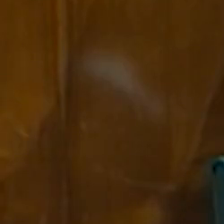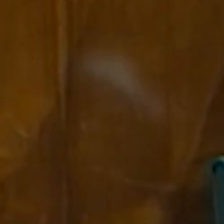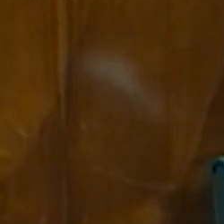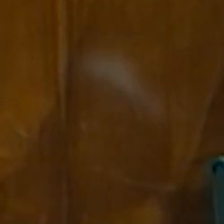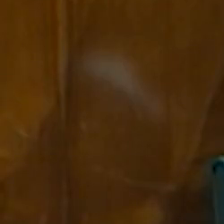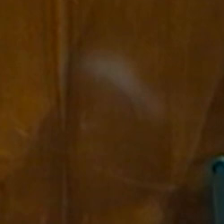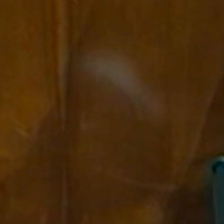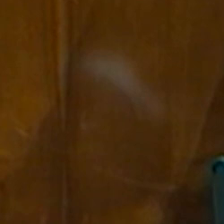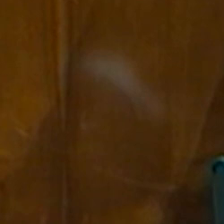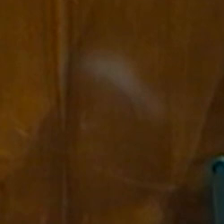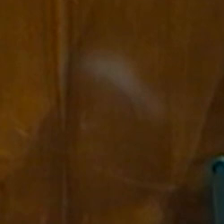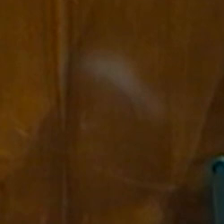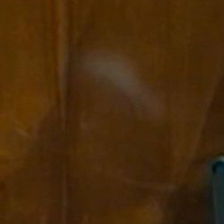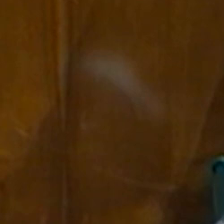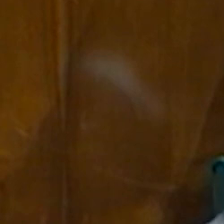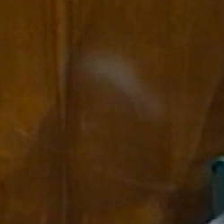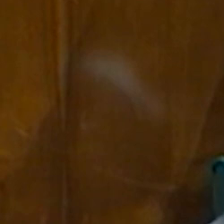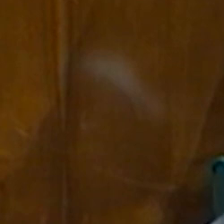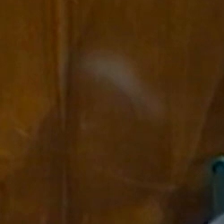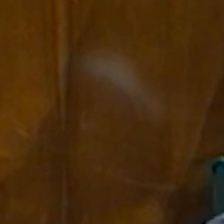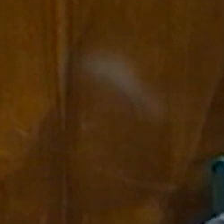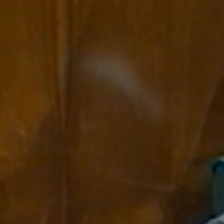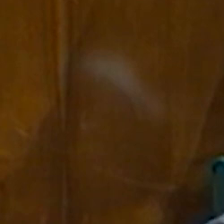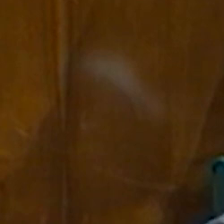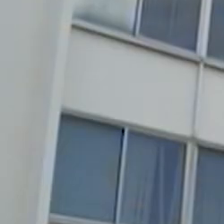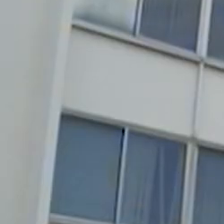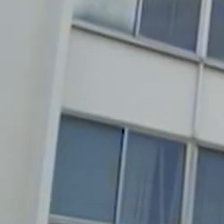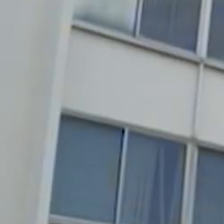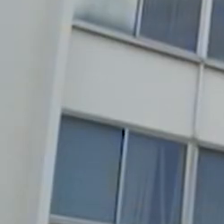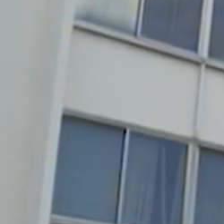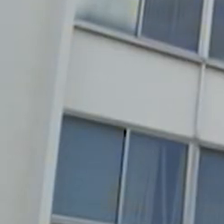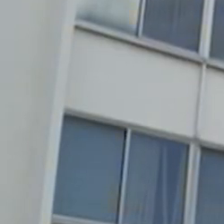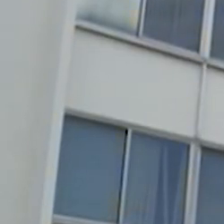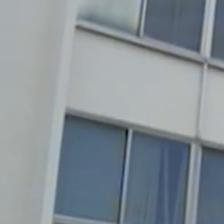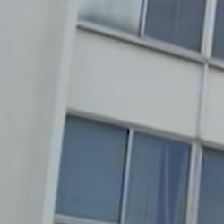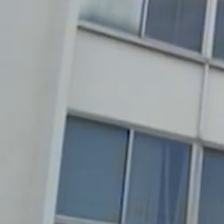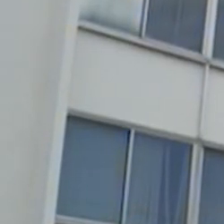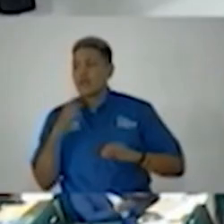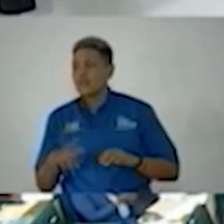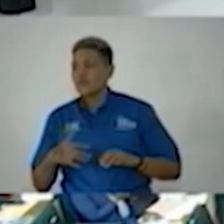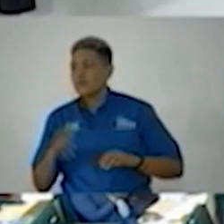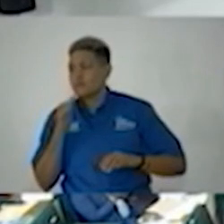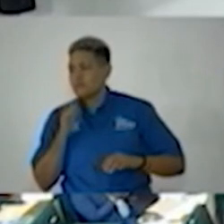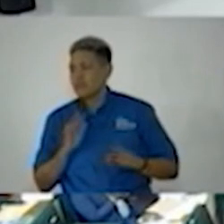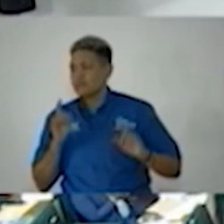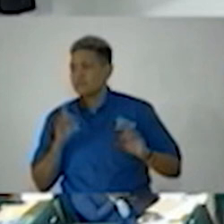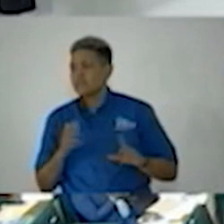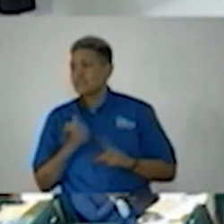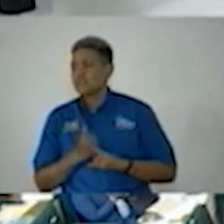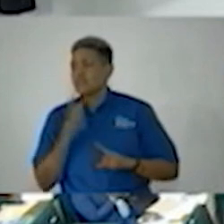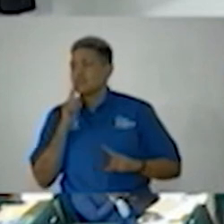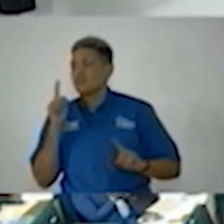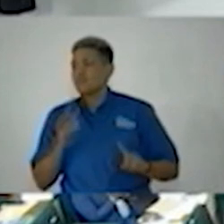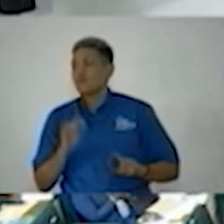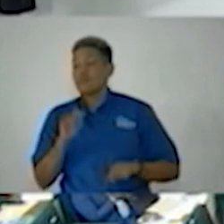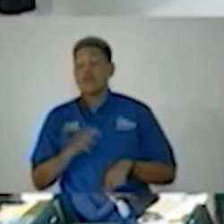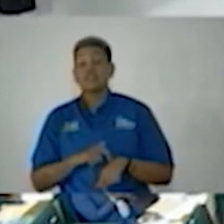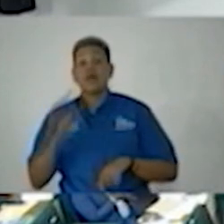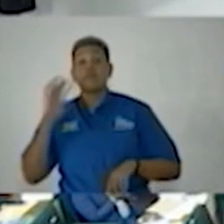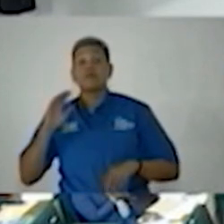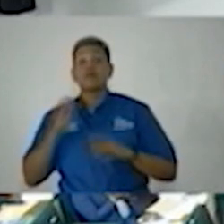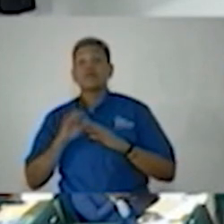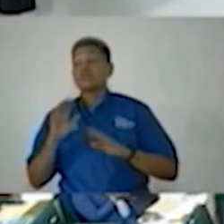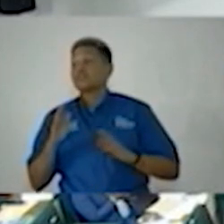Commission and government ministers have been at loggerheads about the signing of a code of conduct. The Prime Minister indicated Jamaica